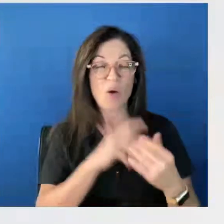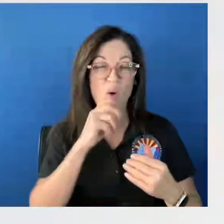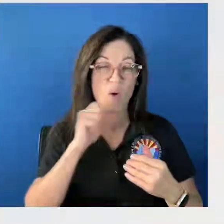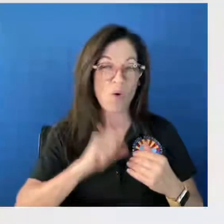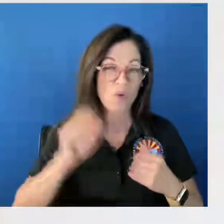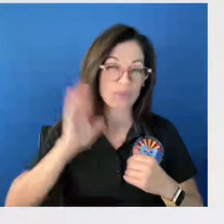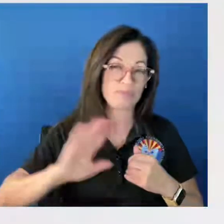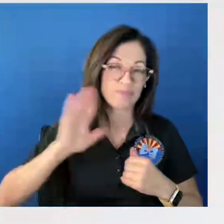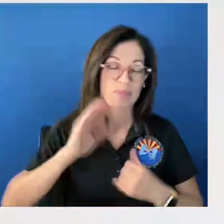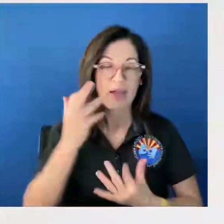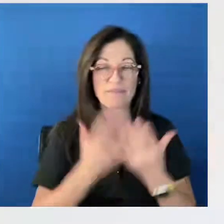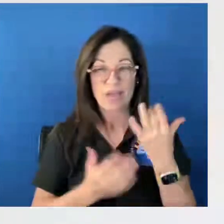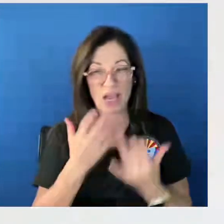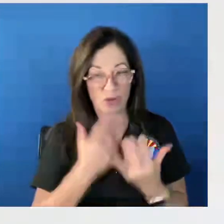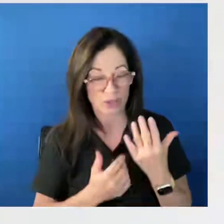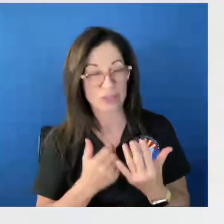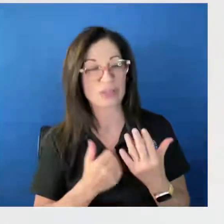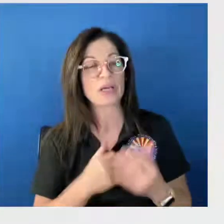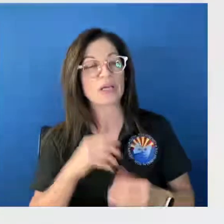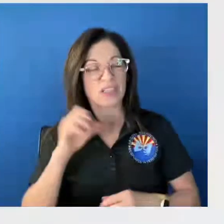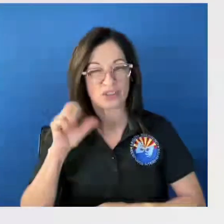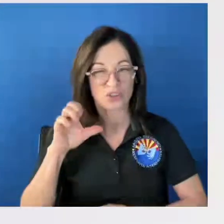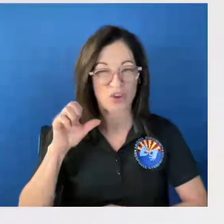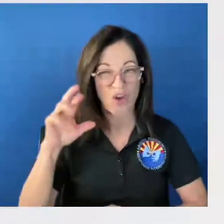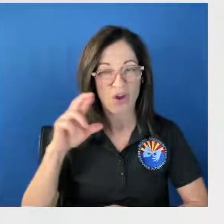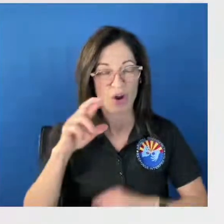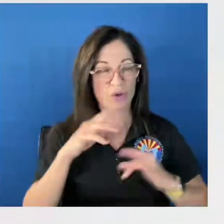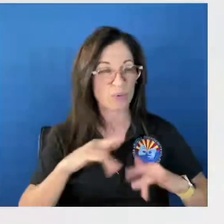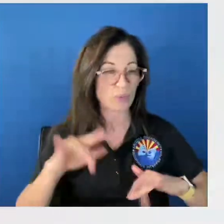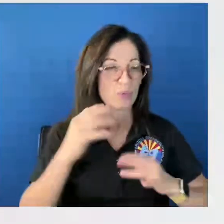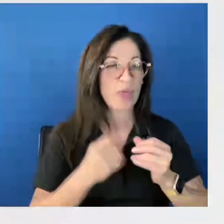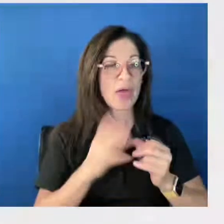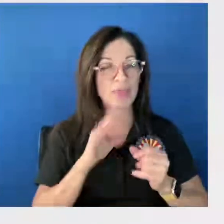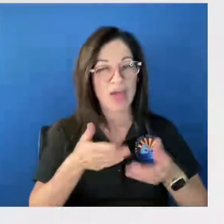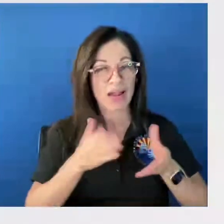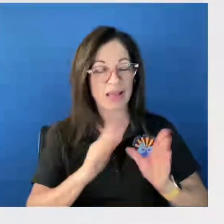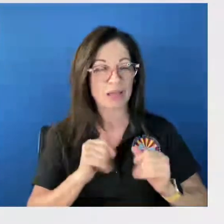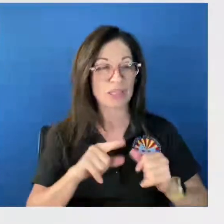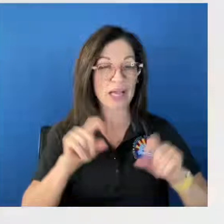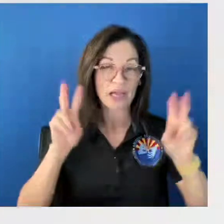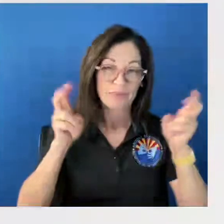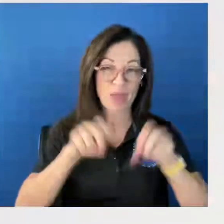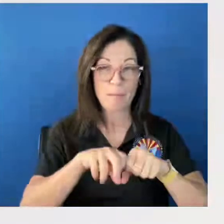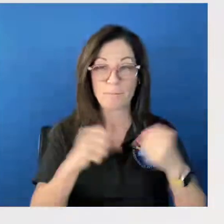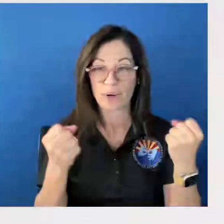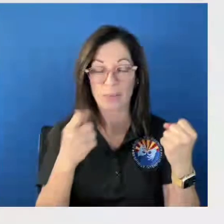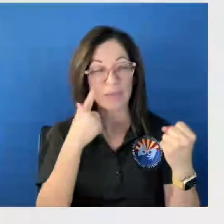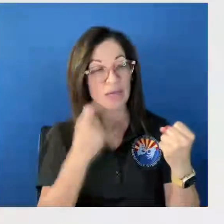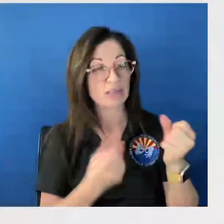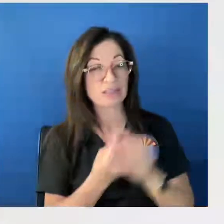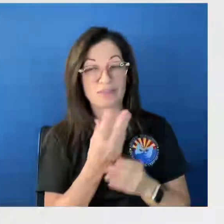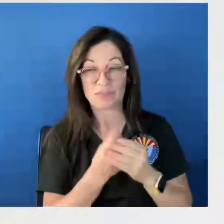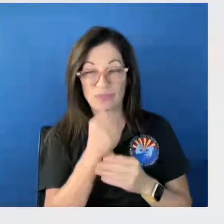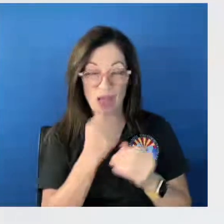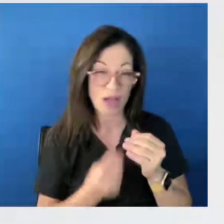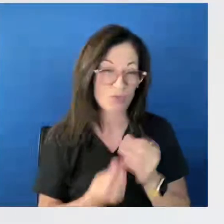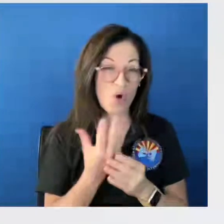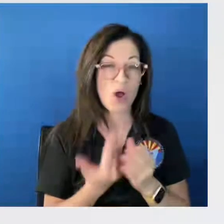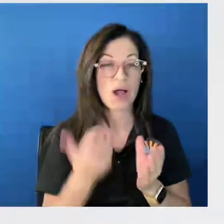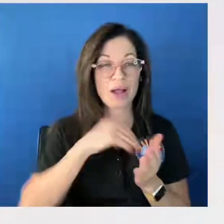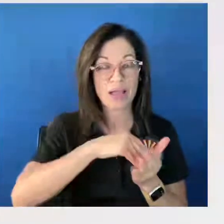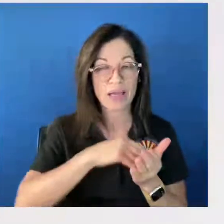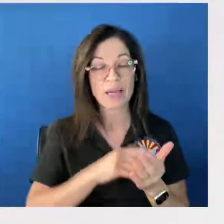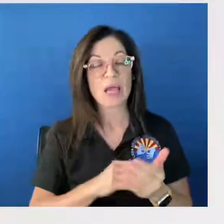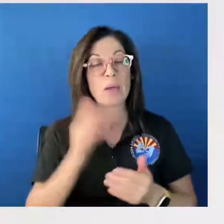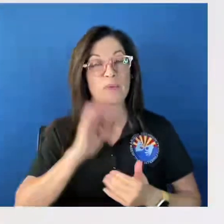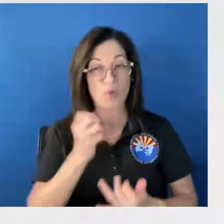old fires when we get to the other side. So what that gives us is a break. The fuels haven't fully recovered. So what happened in the past, while it was scary and